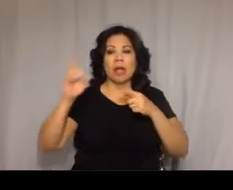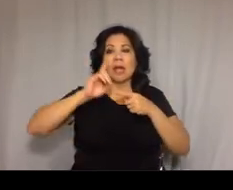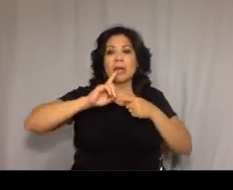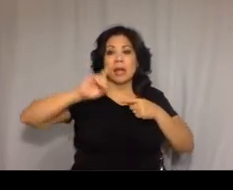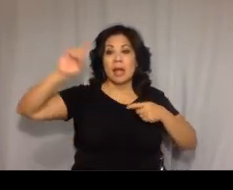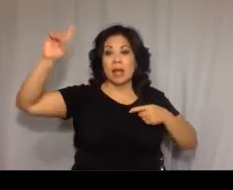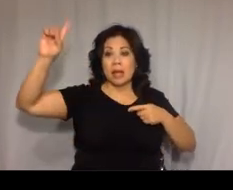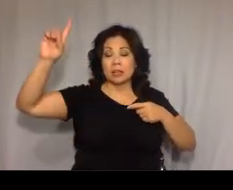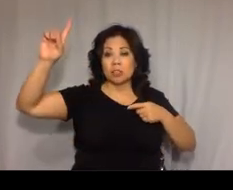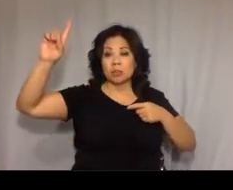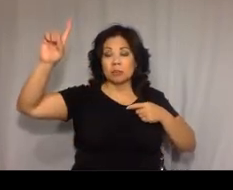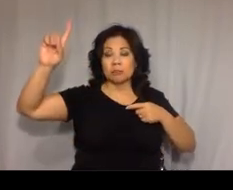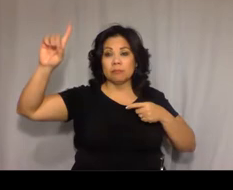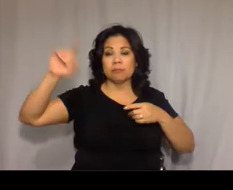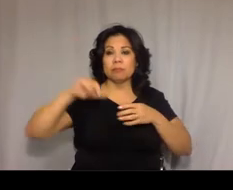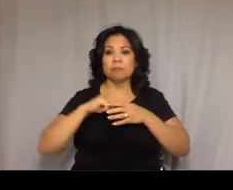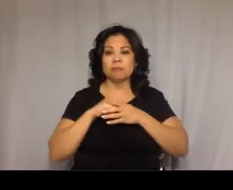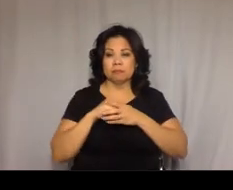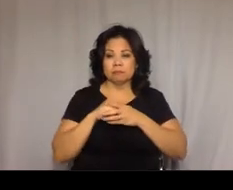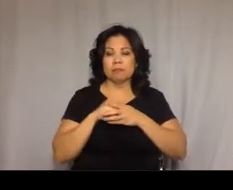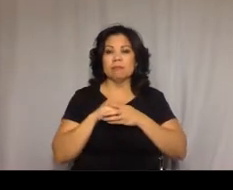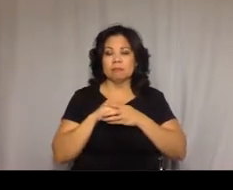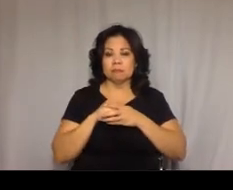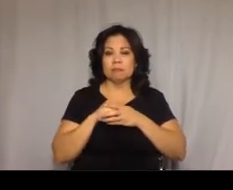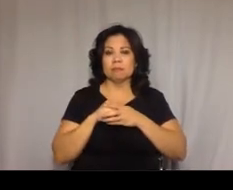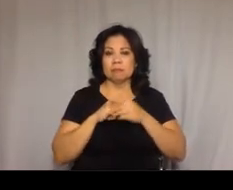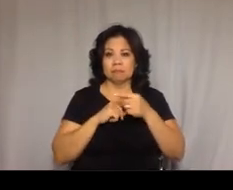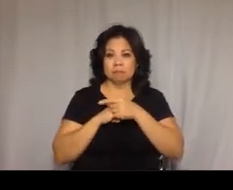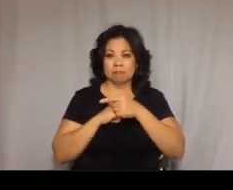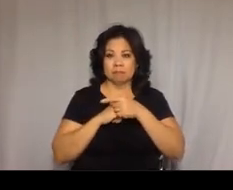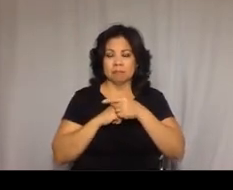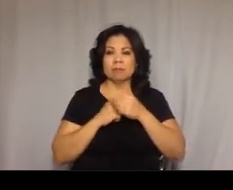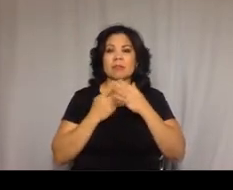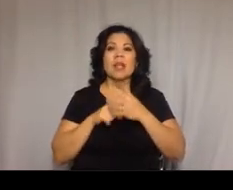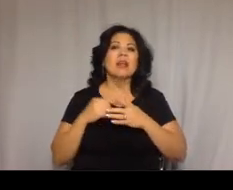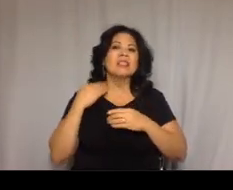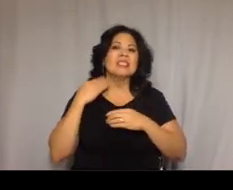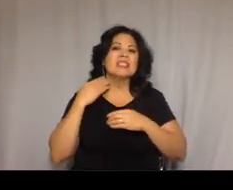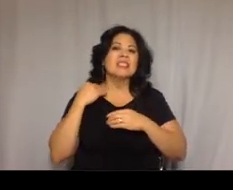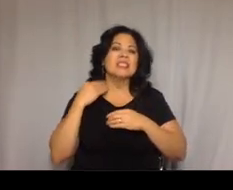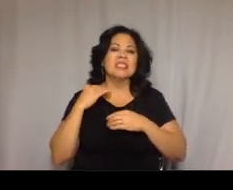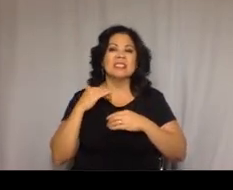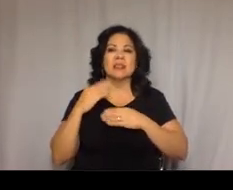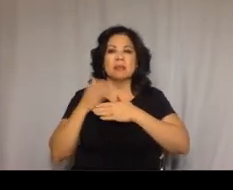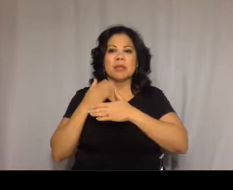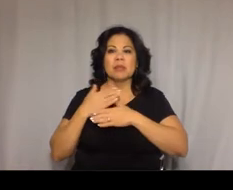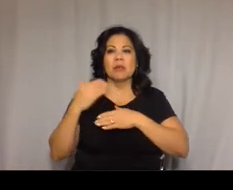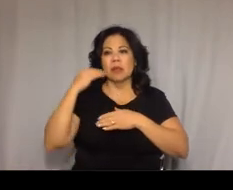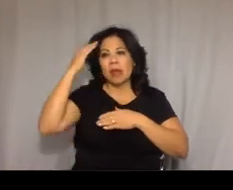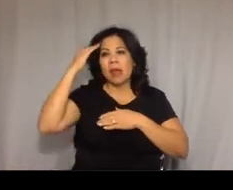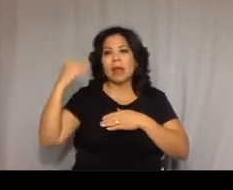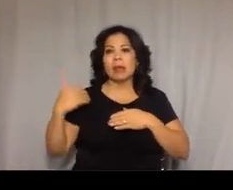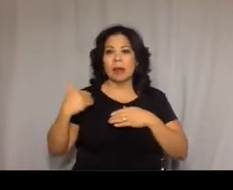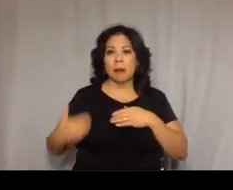diagonal line that goes up. It starts at the neck between the head and the body. Just